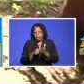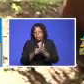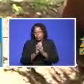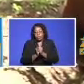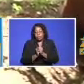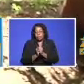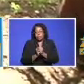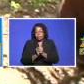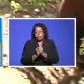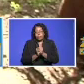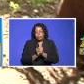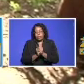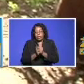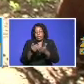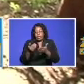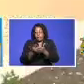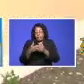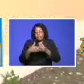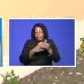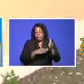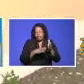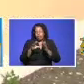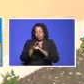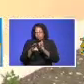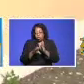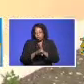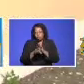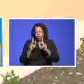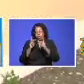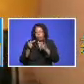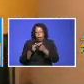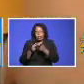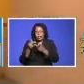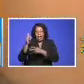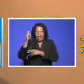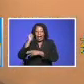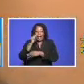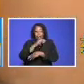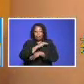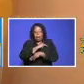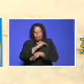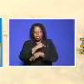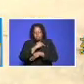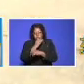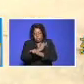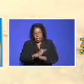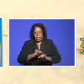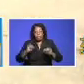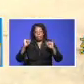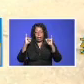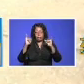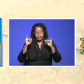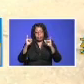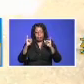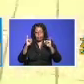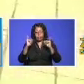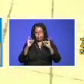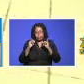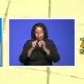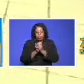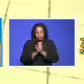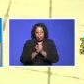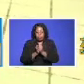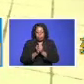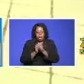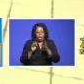time around, servant leader of the Bahamas Constitution Party, Ali McIntosh, and independent candidate for Fort Charlotte, Fontella Chipman Roll,